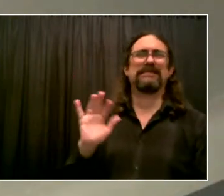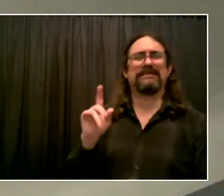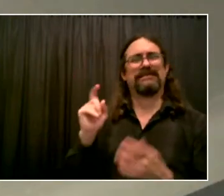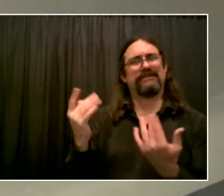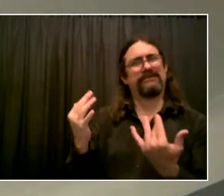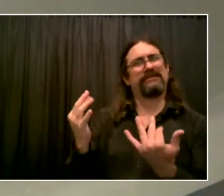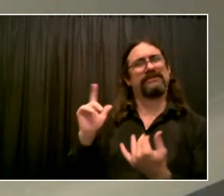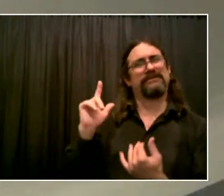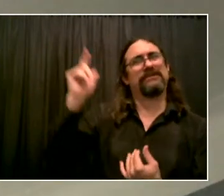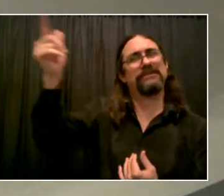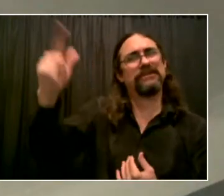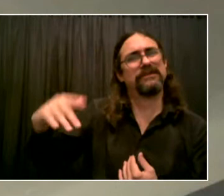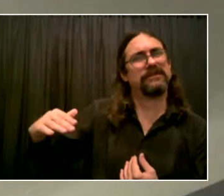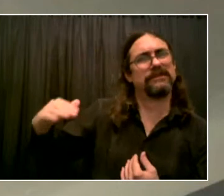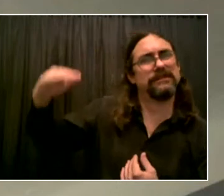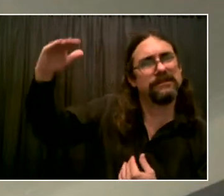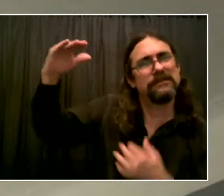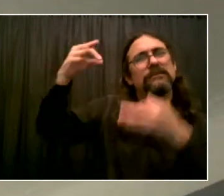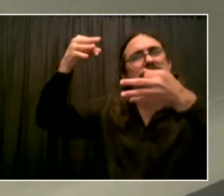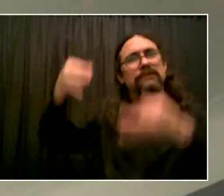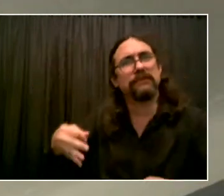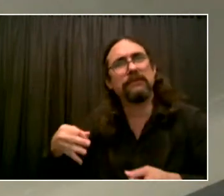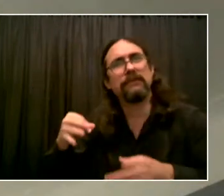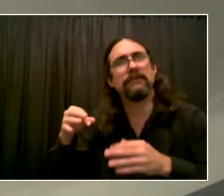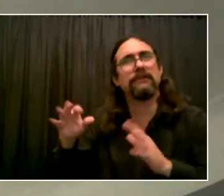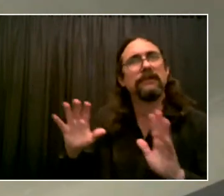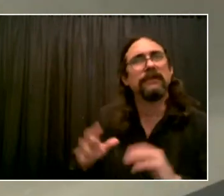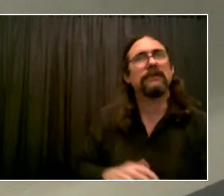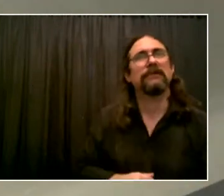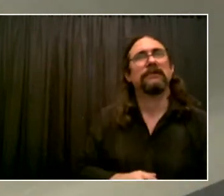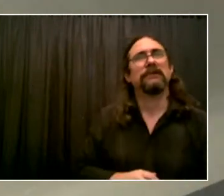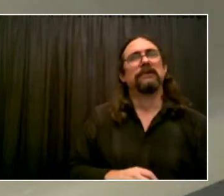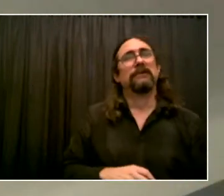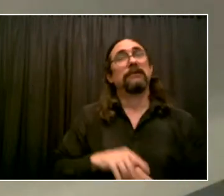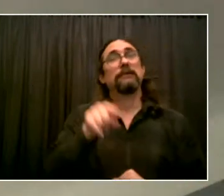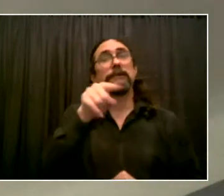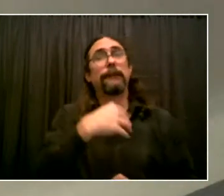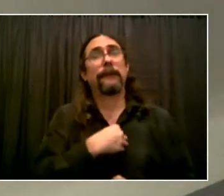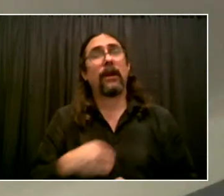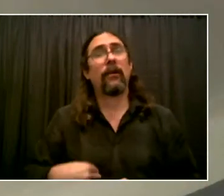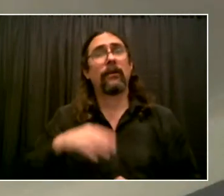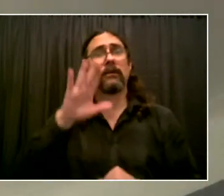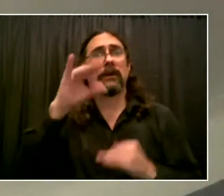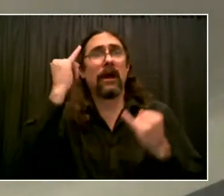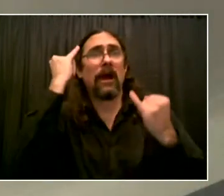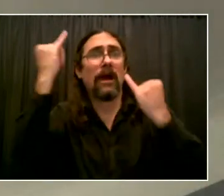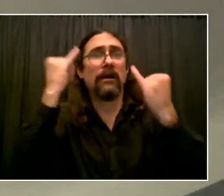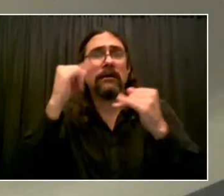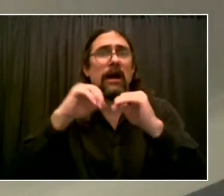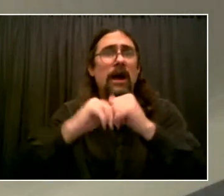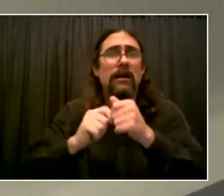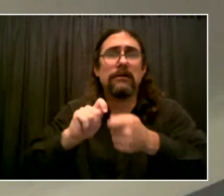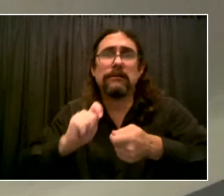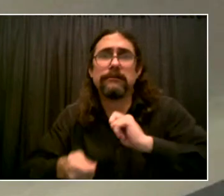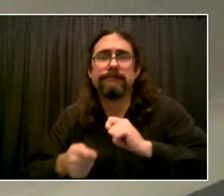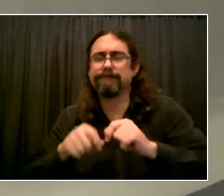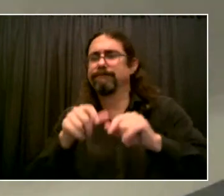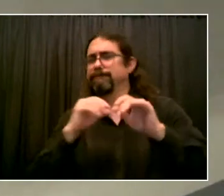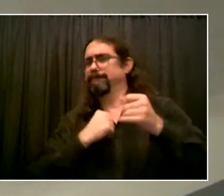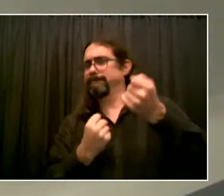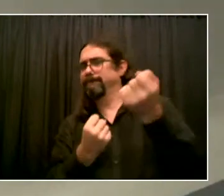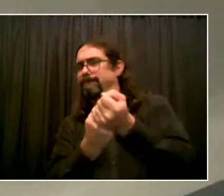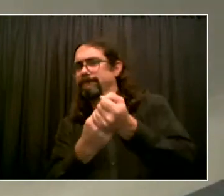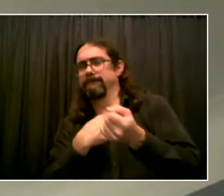this system is admirable. And going forward, we've got to be sure that children are